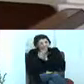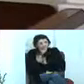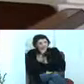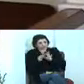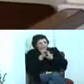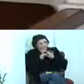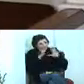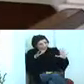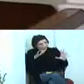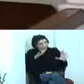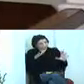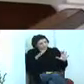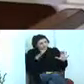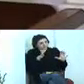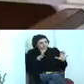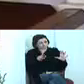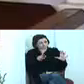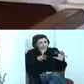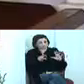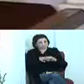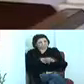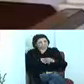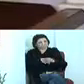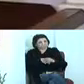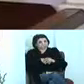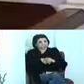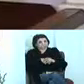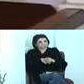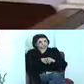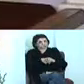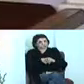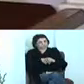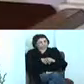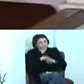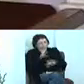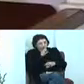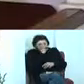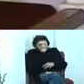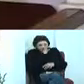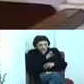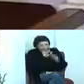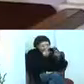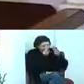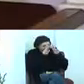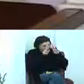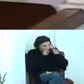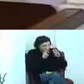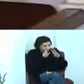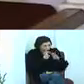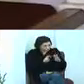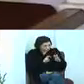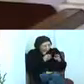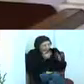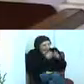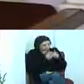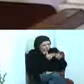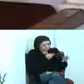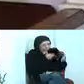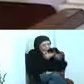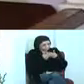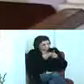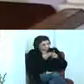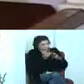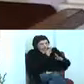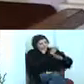disconnected. Take a stern look at whatever is blocking